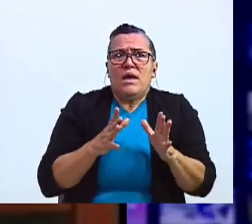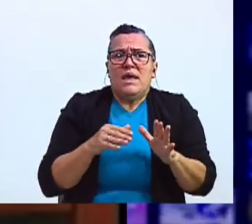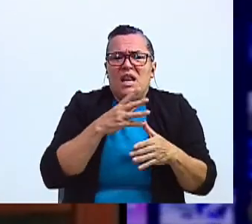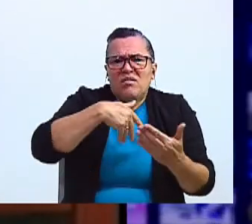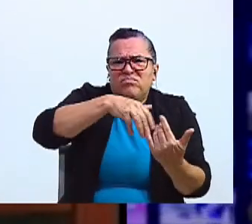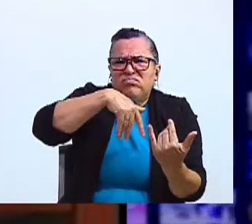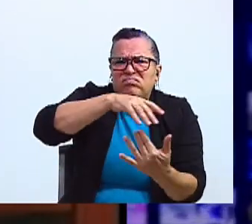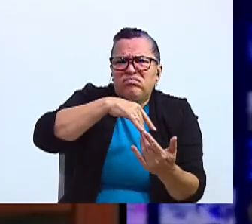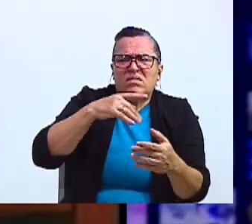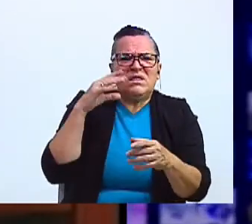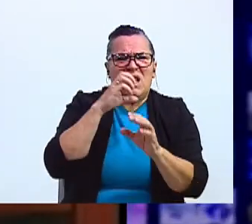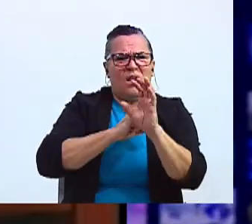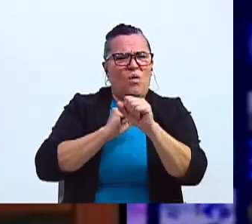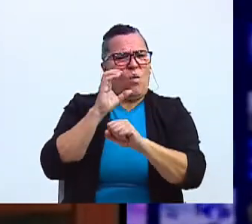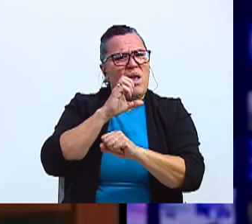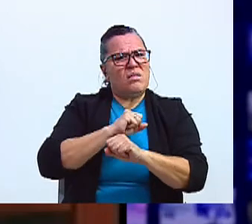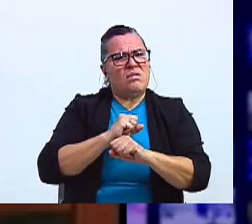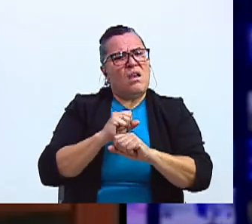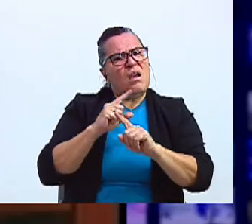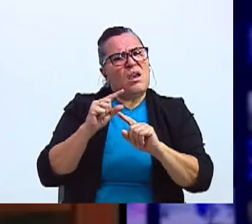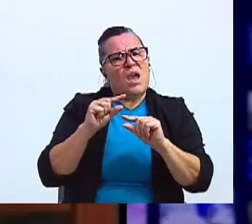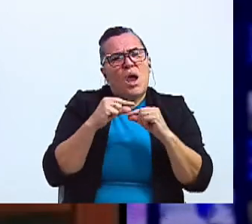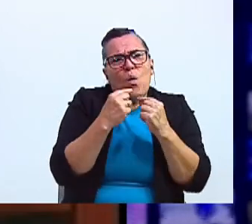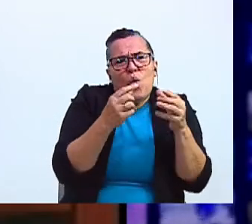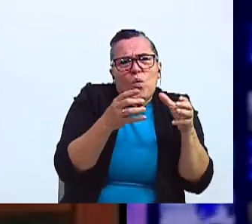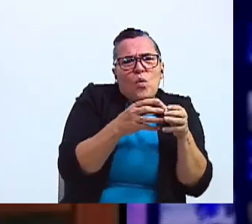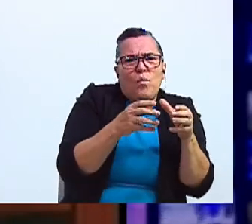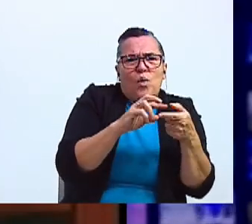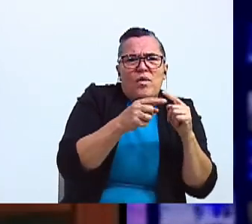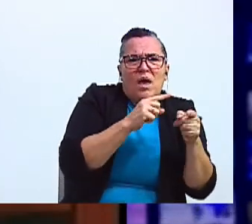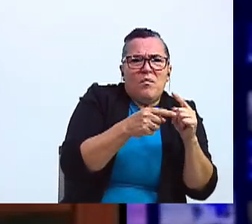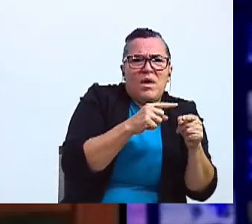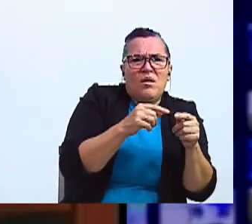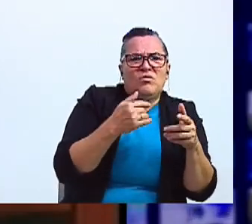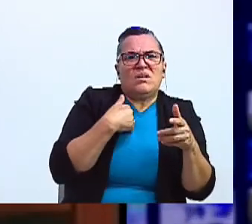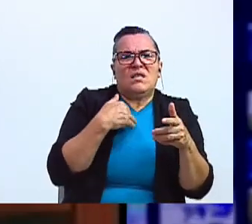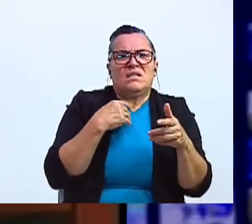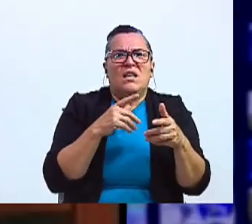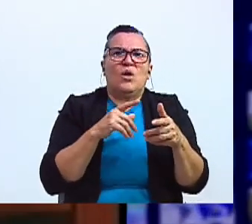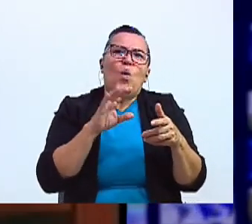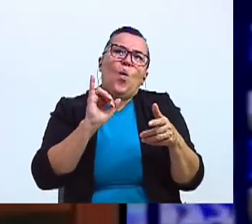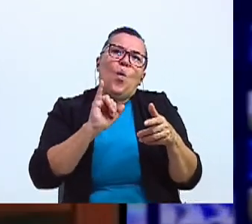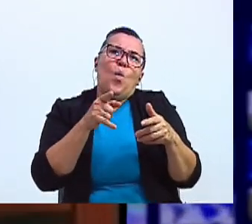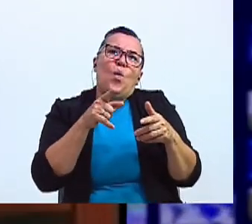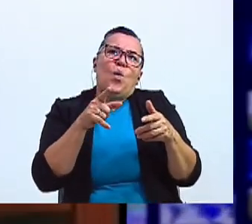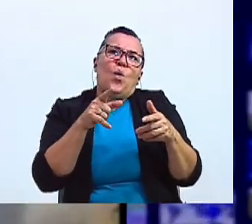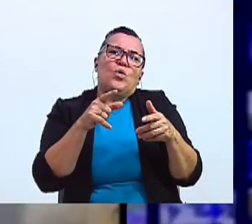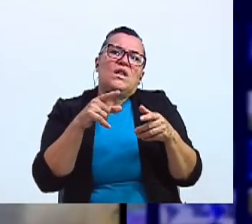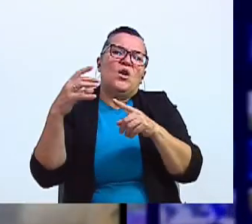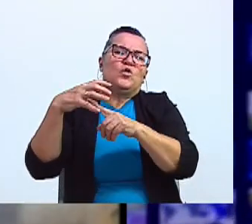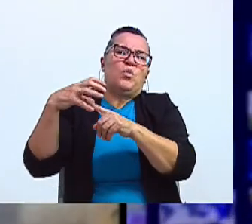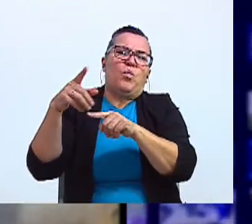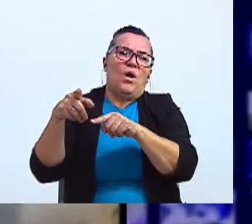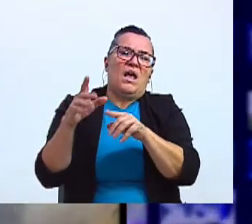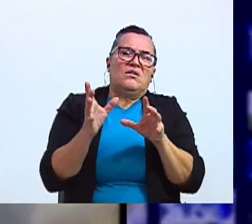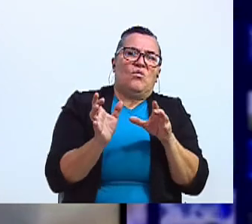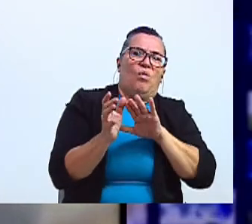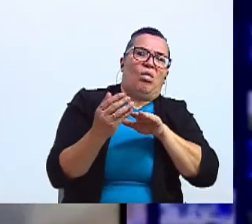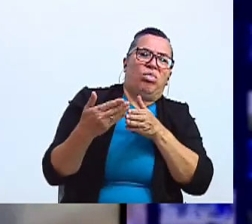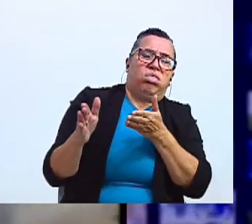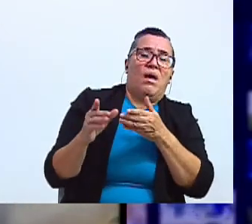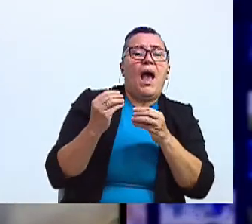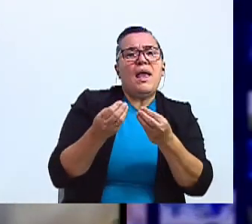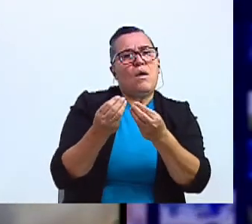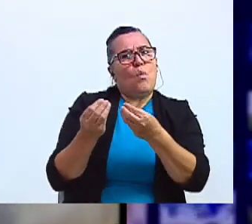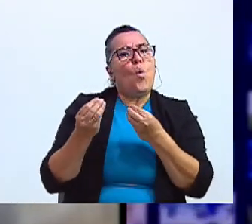realize that it is more valuable to have a couple of friends than to be, you know, one of the popular kids. Here's more advice in